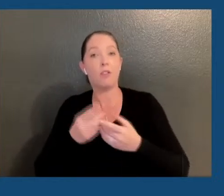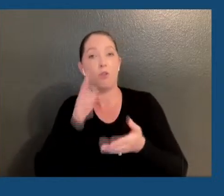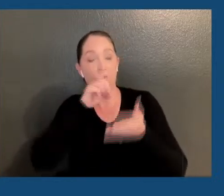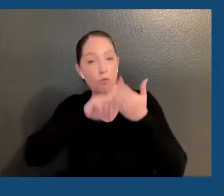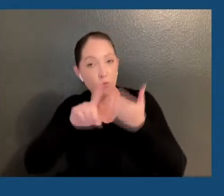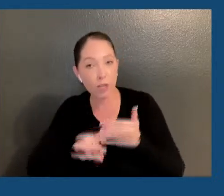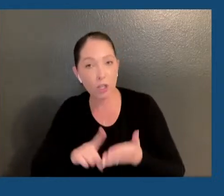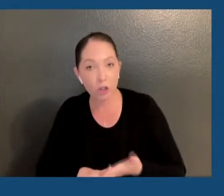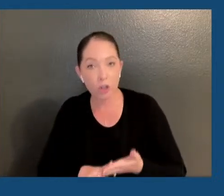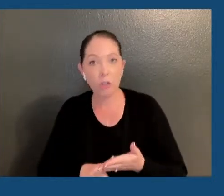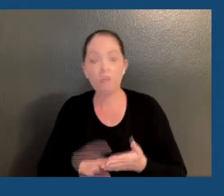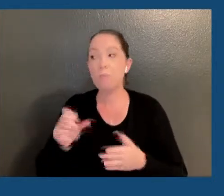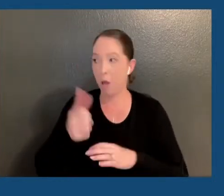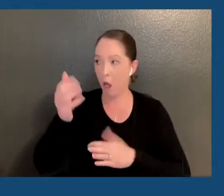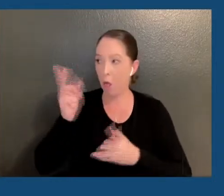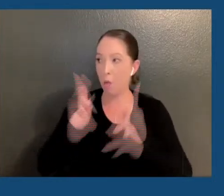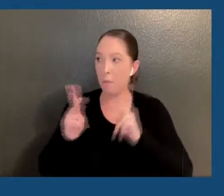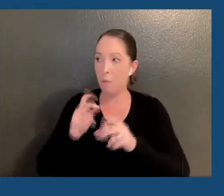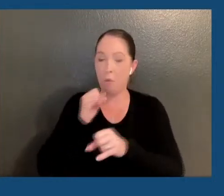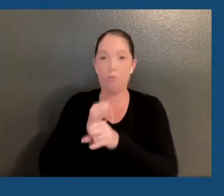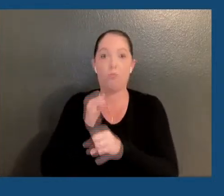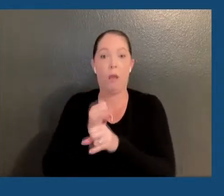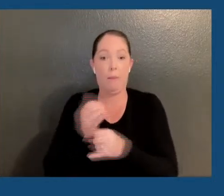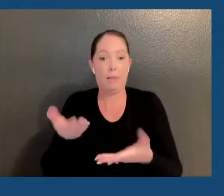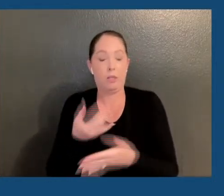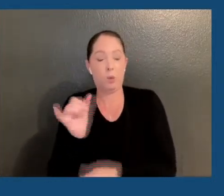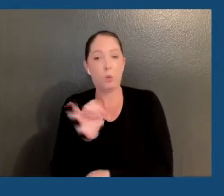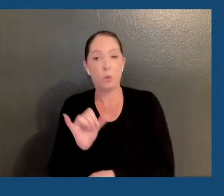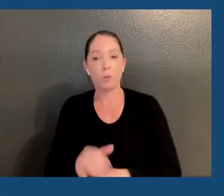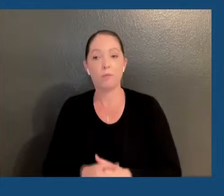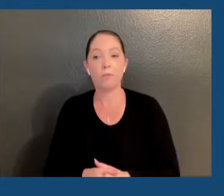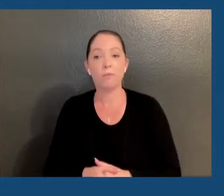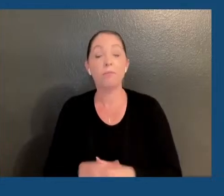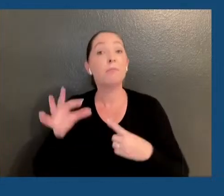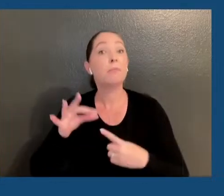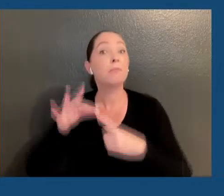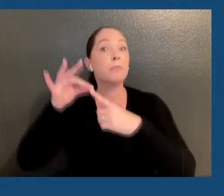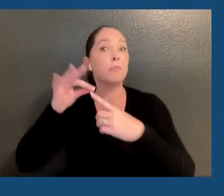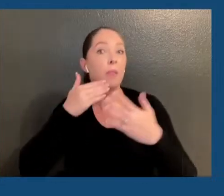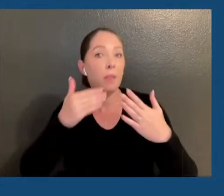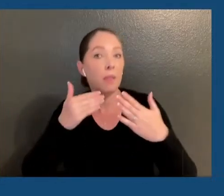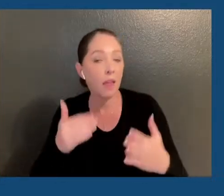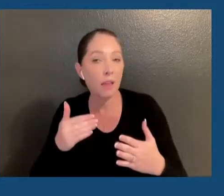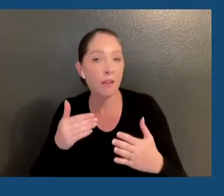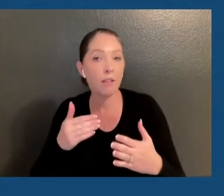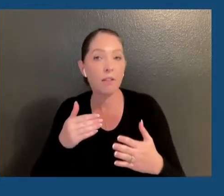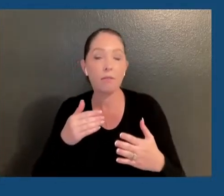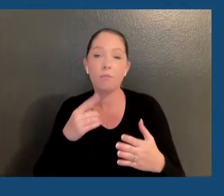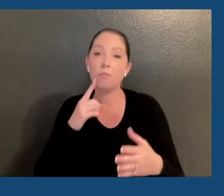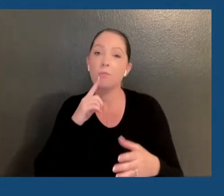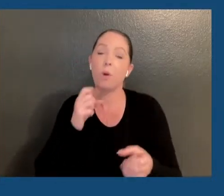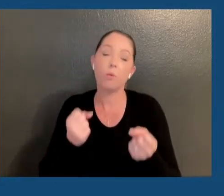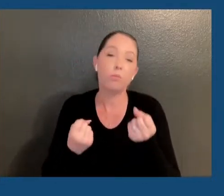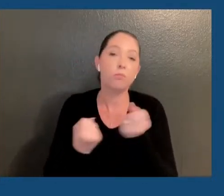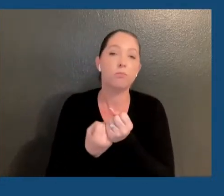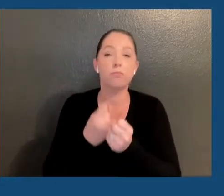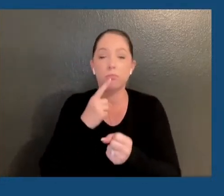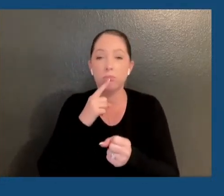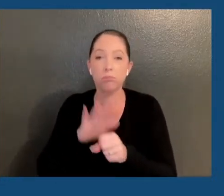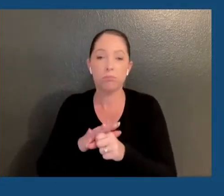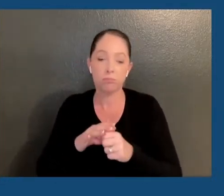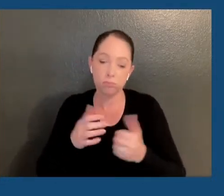in campus who have worked in this area. But I must especially thank our dedicated ITS staff, who was led by Brian